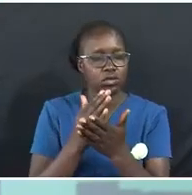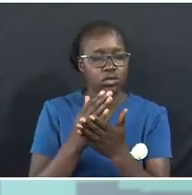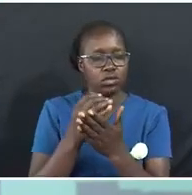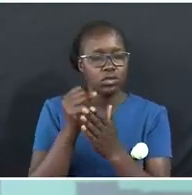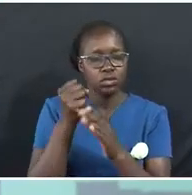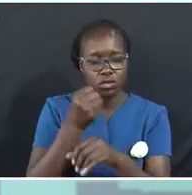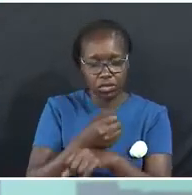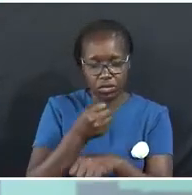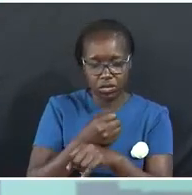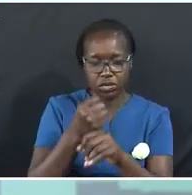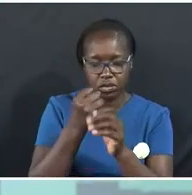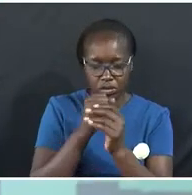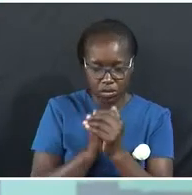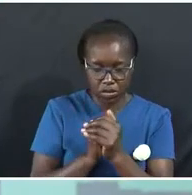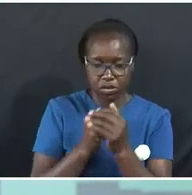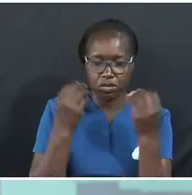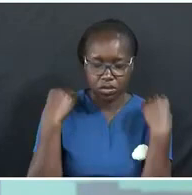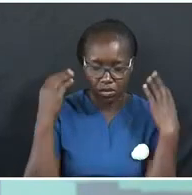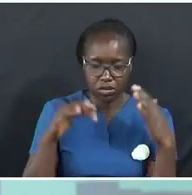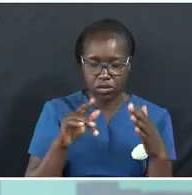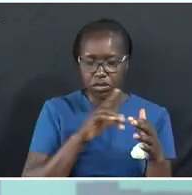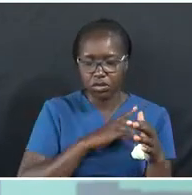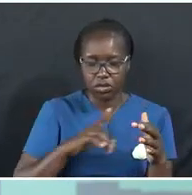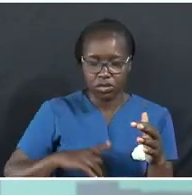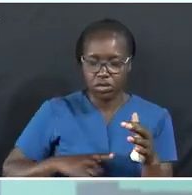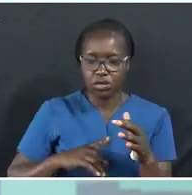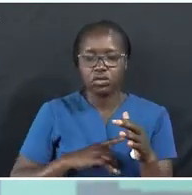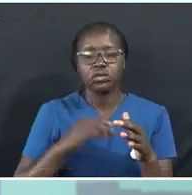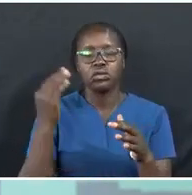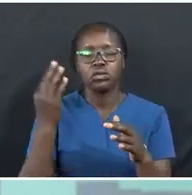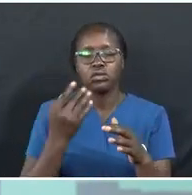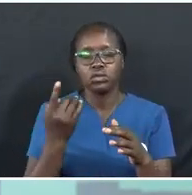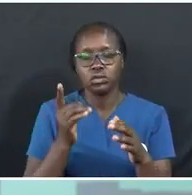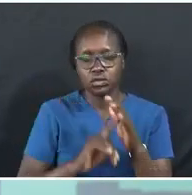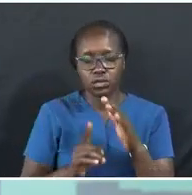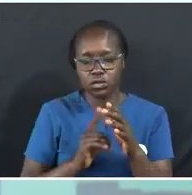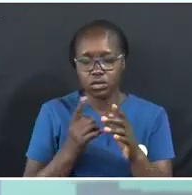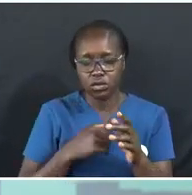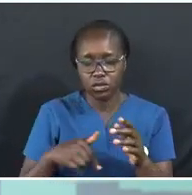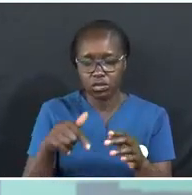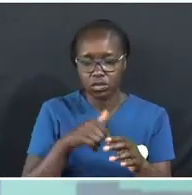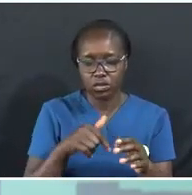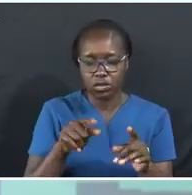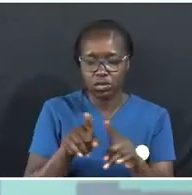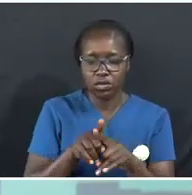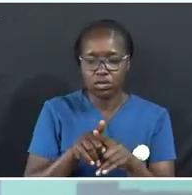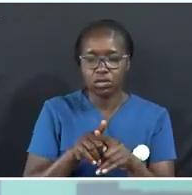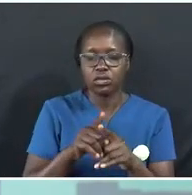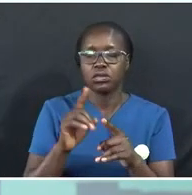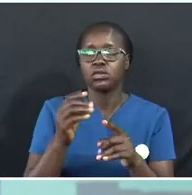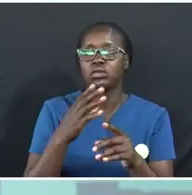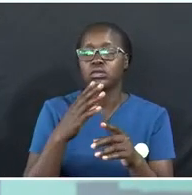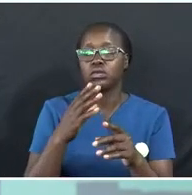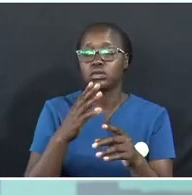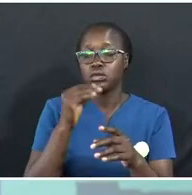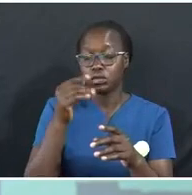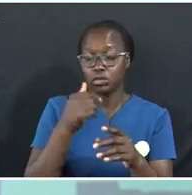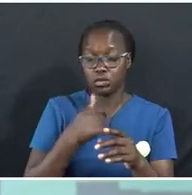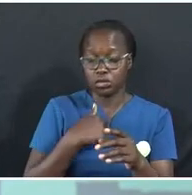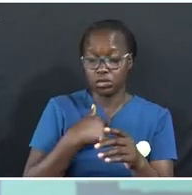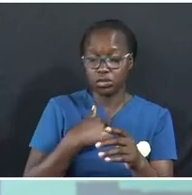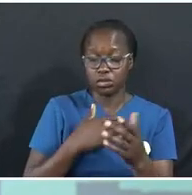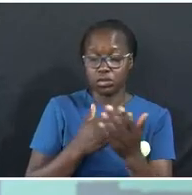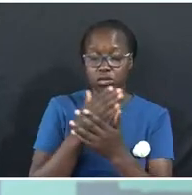And may the angels, Lord, minister to us as your ministering spirits and agents.